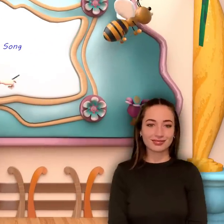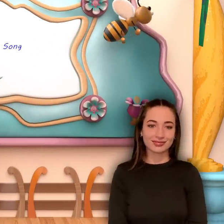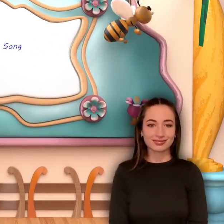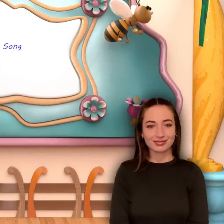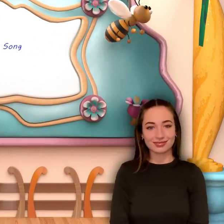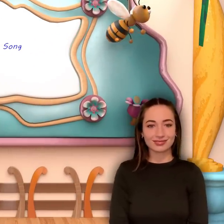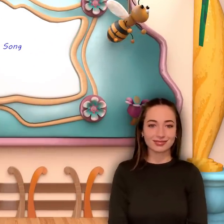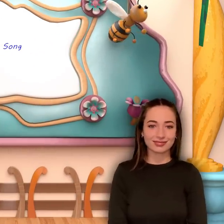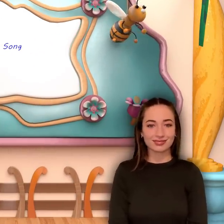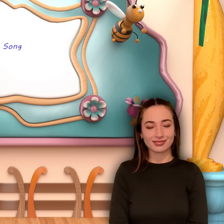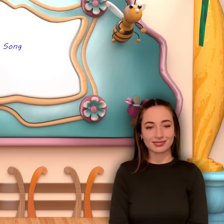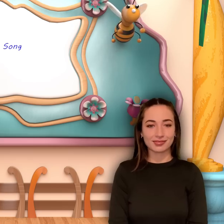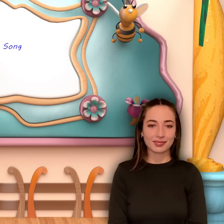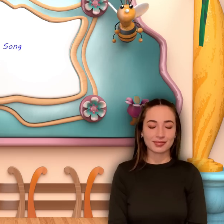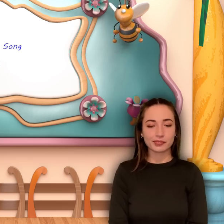foreign